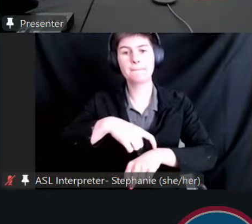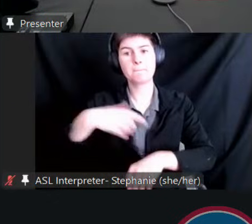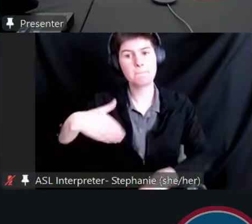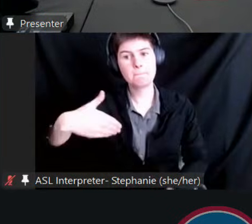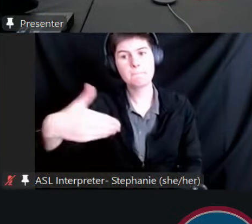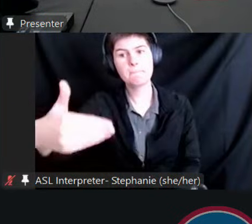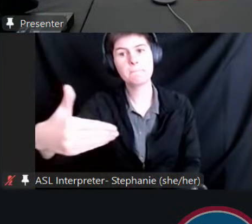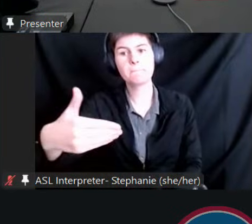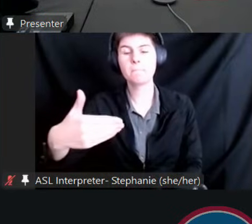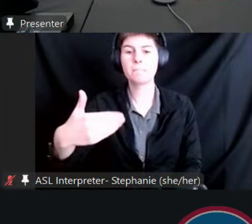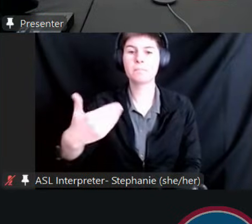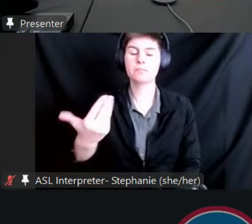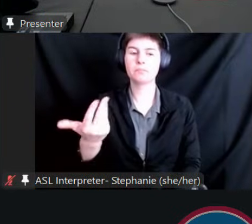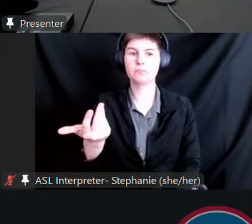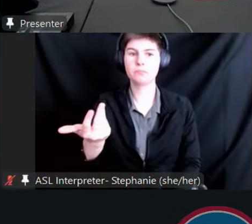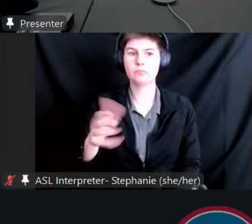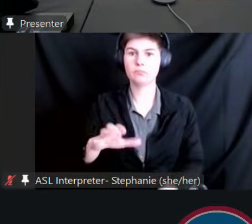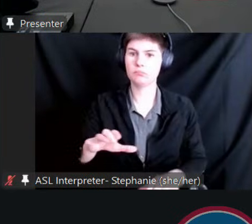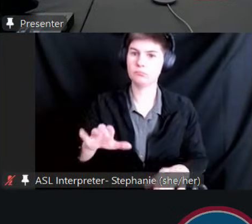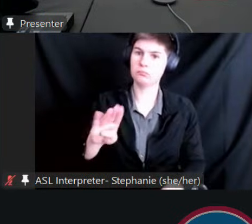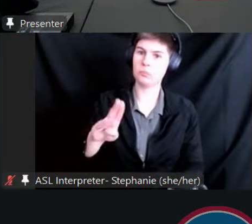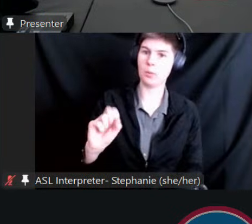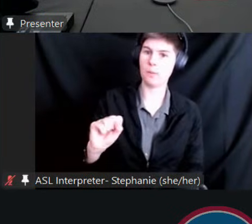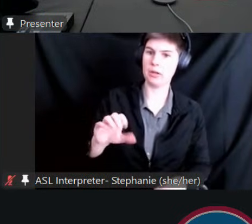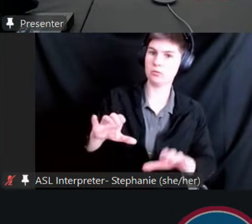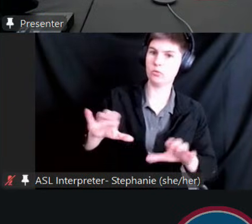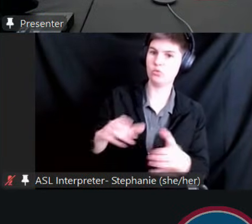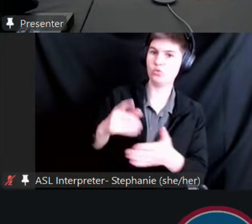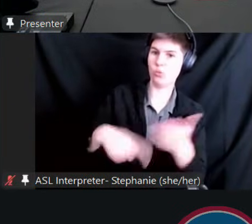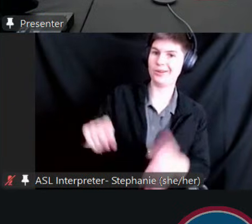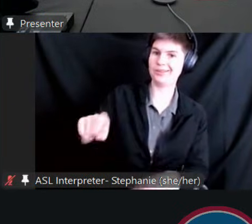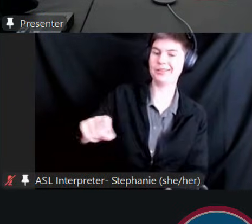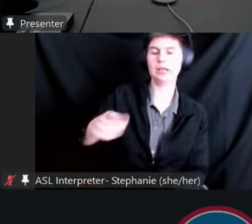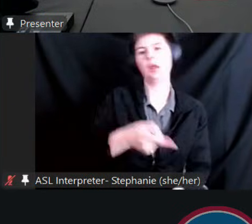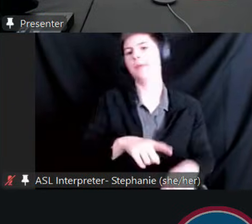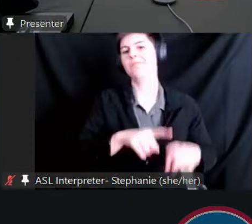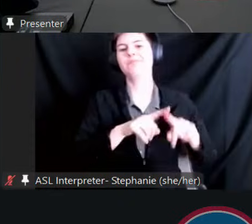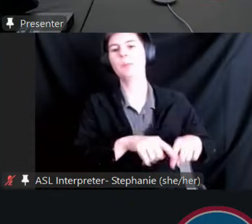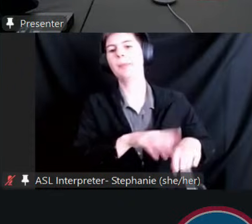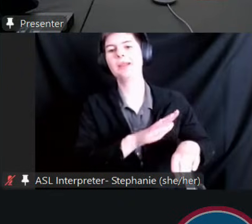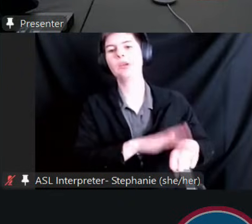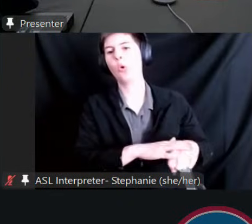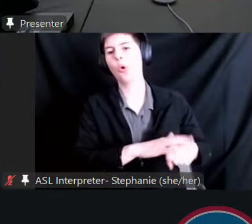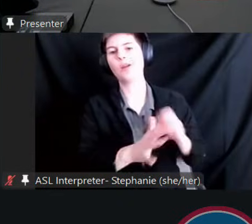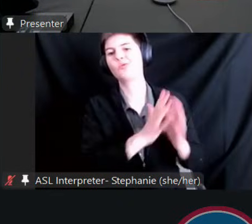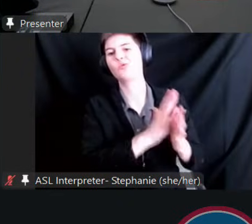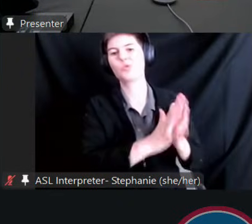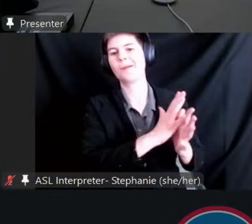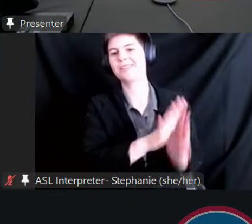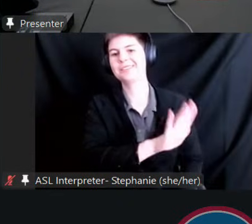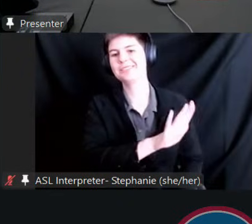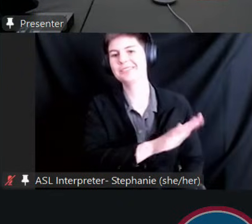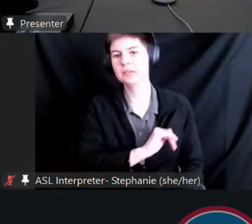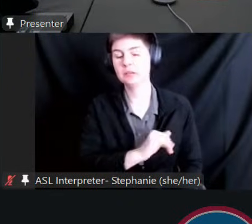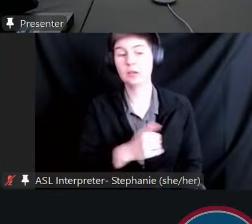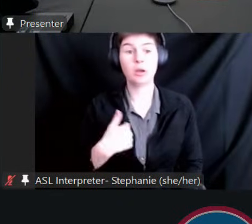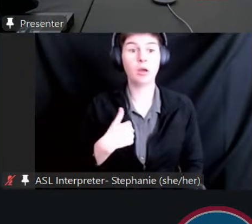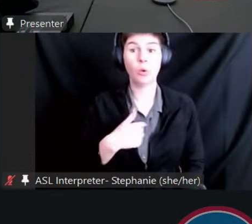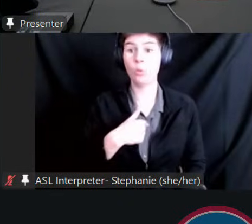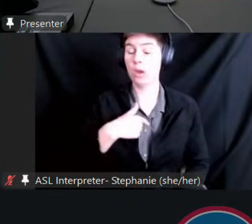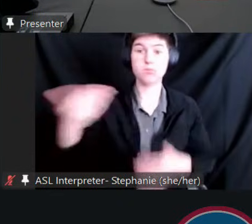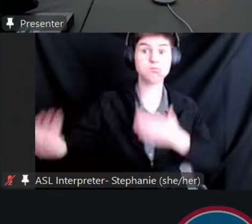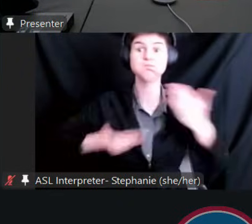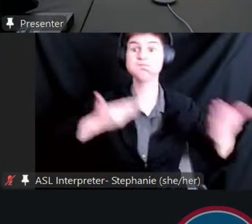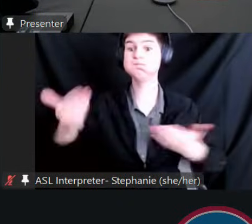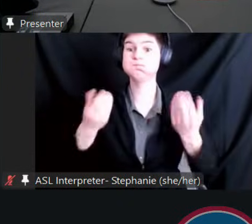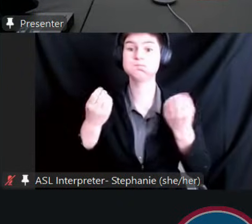supposed to do on the route, given the traffic conditions, things like that. We've made huge strides in hiring bus operators. That's been much less